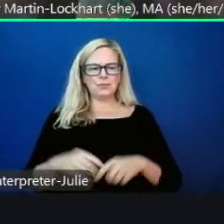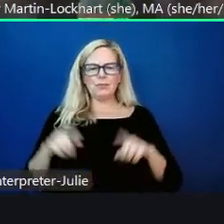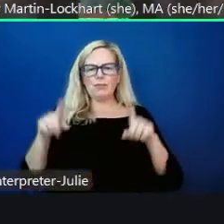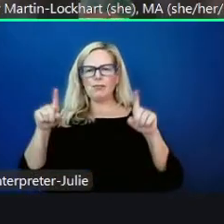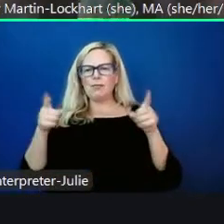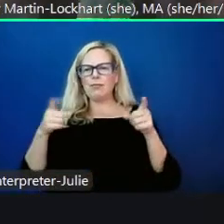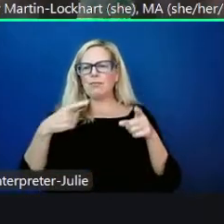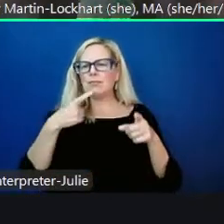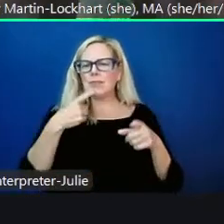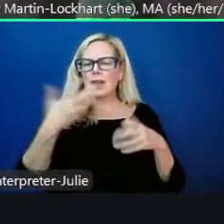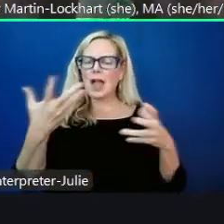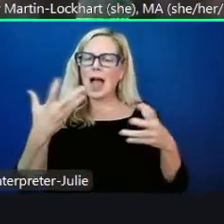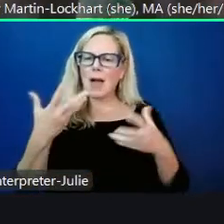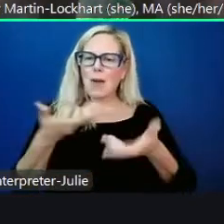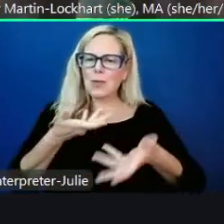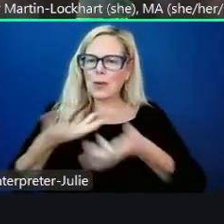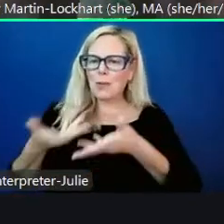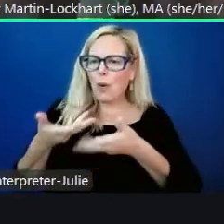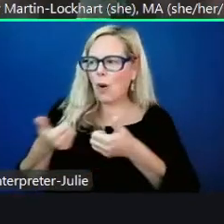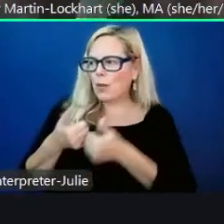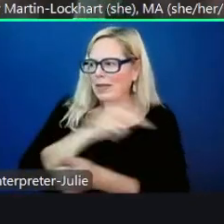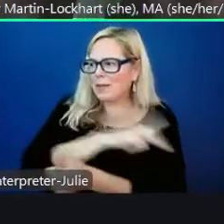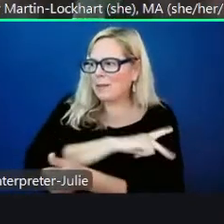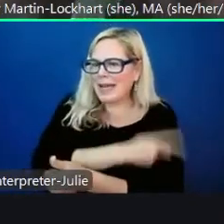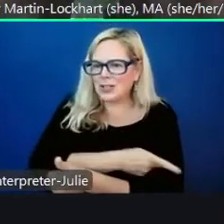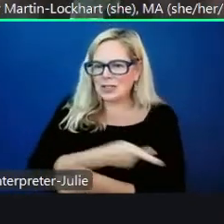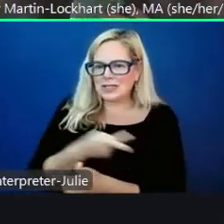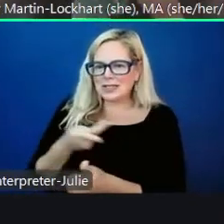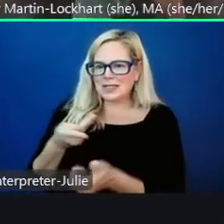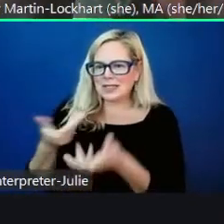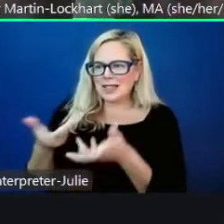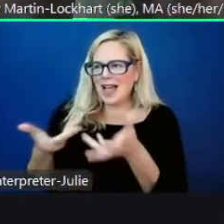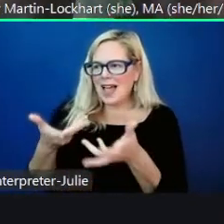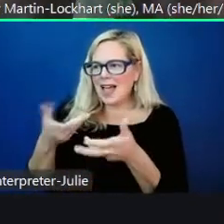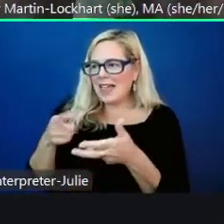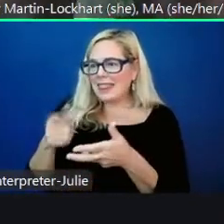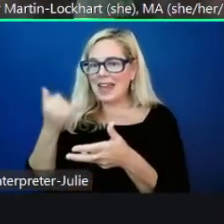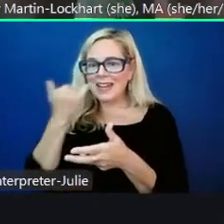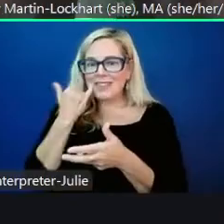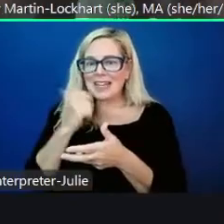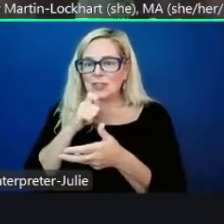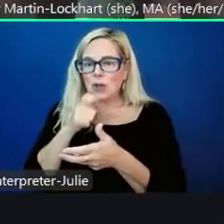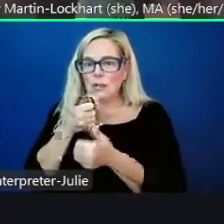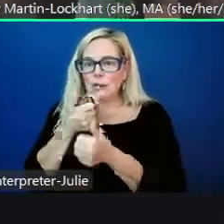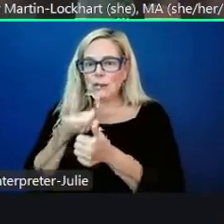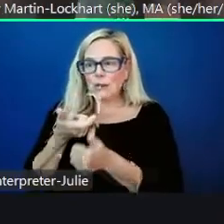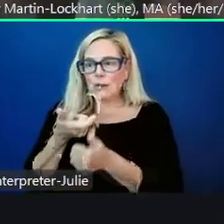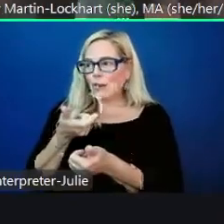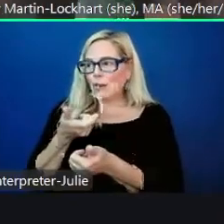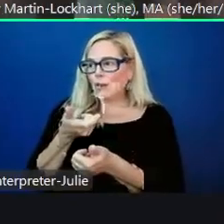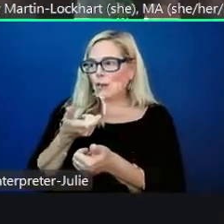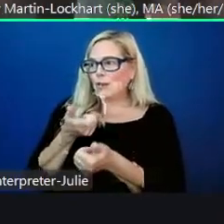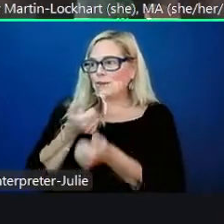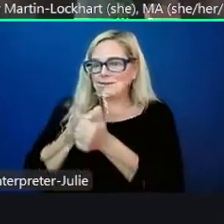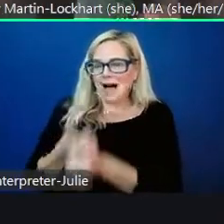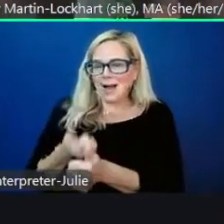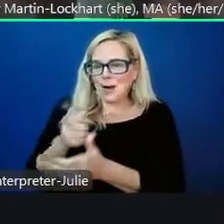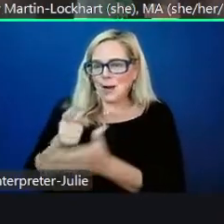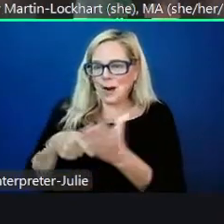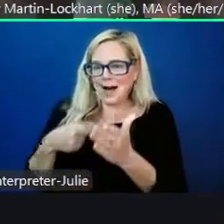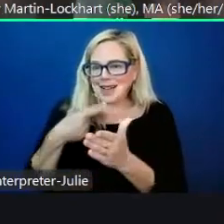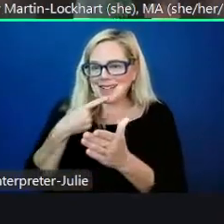with patients where they don't feel like if they haven't done something that you ask them to do, that you're going to be mad. It's not like